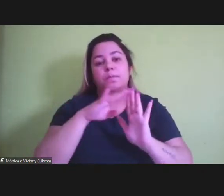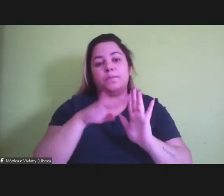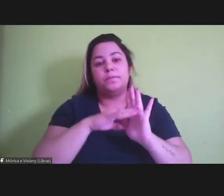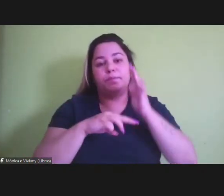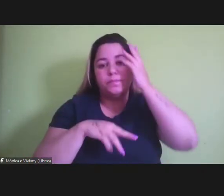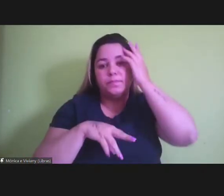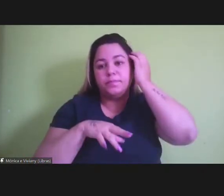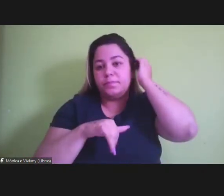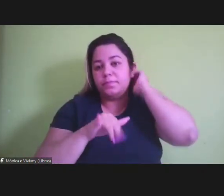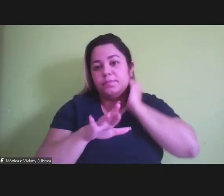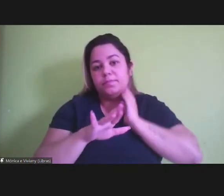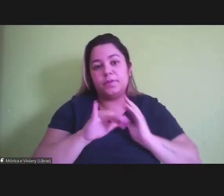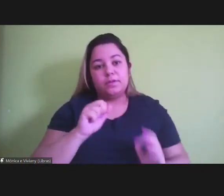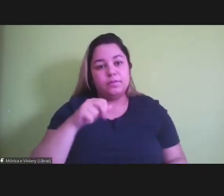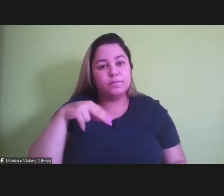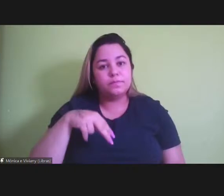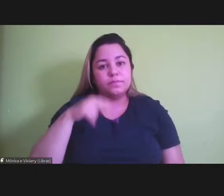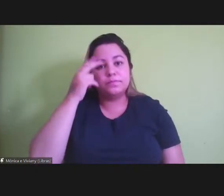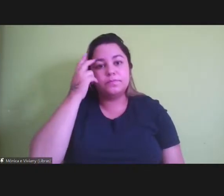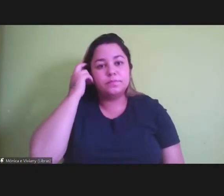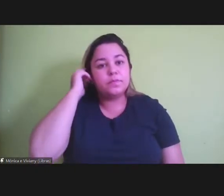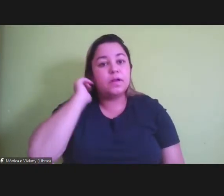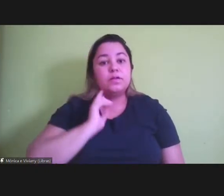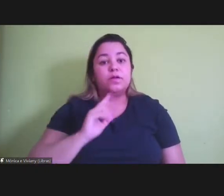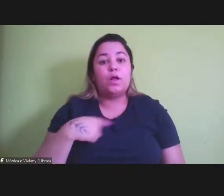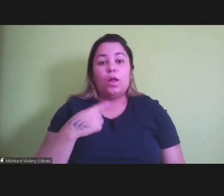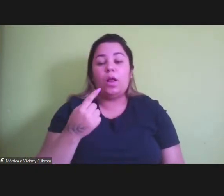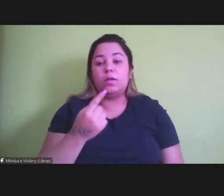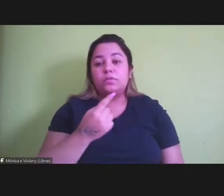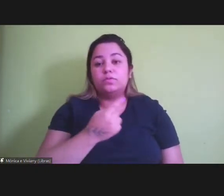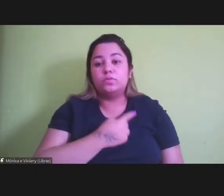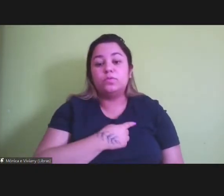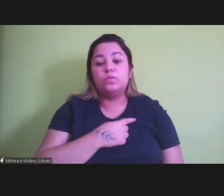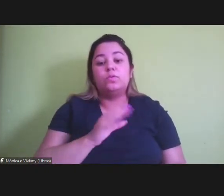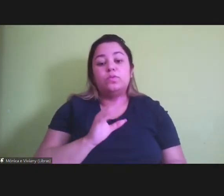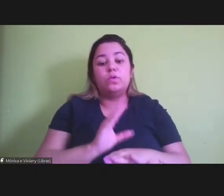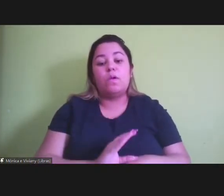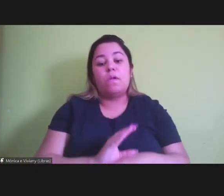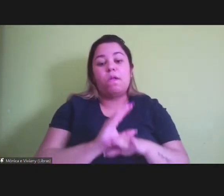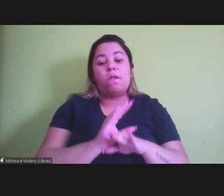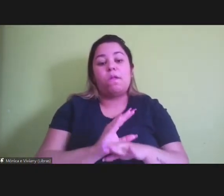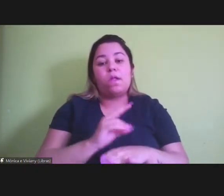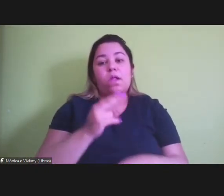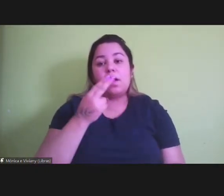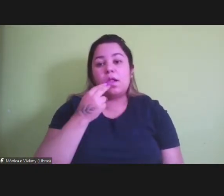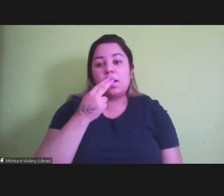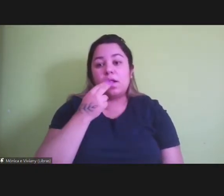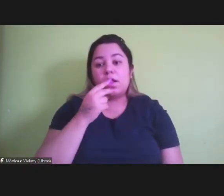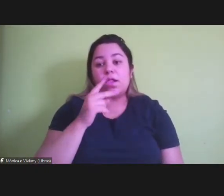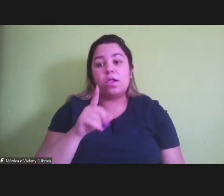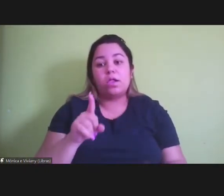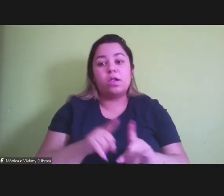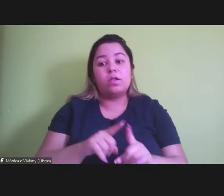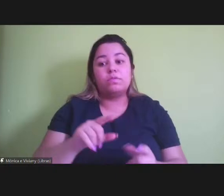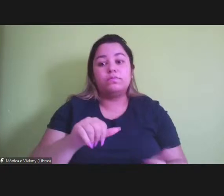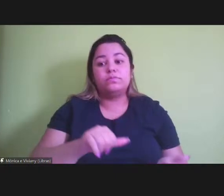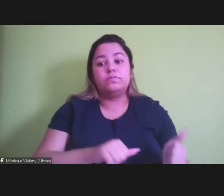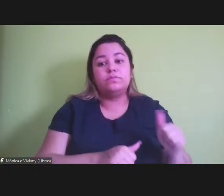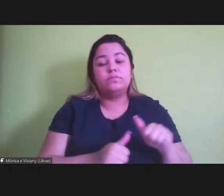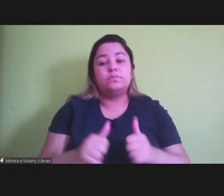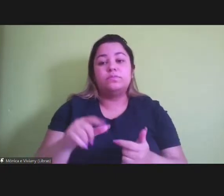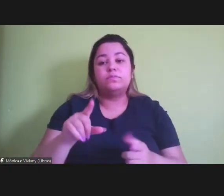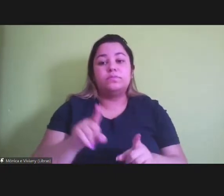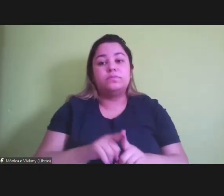As Midian said, we have within the Council of Nutrition is what we call the Commission